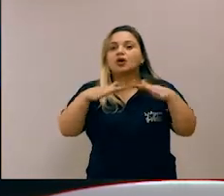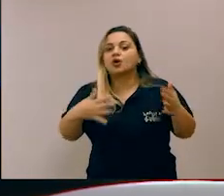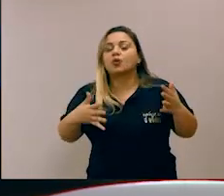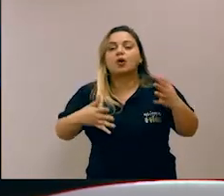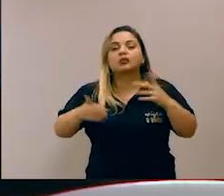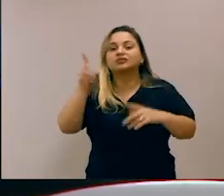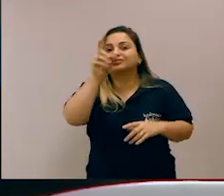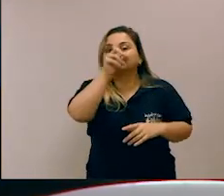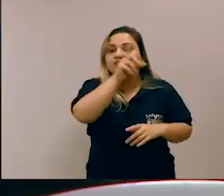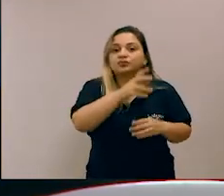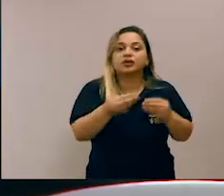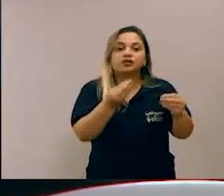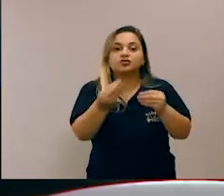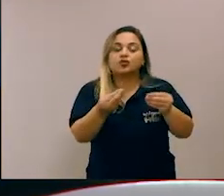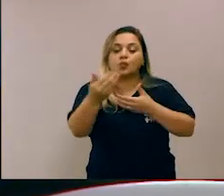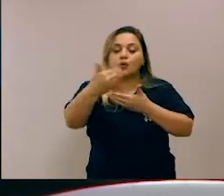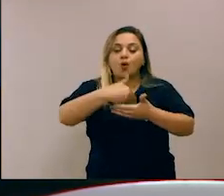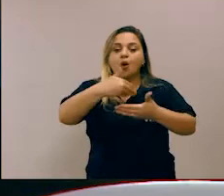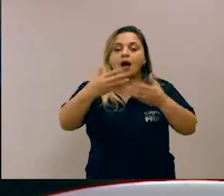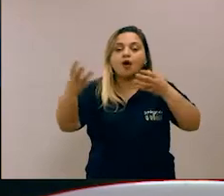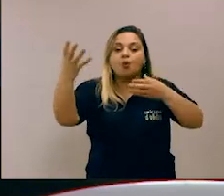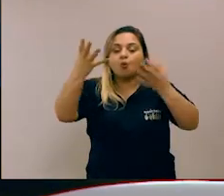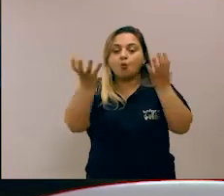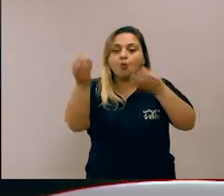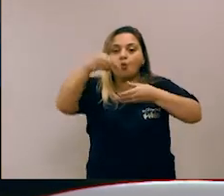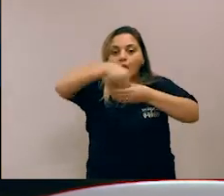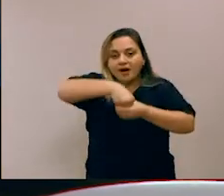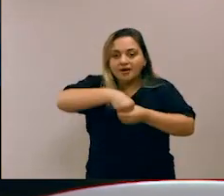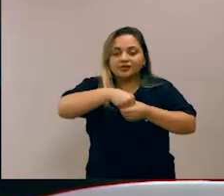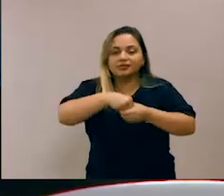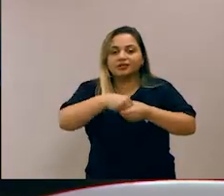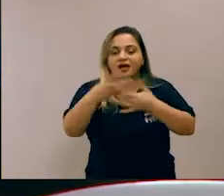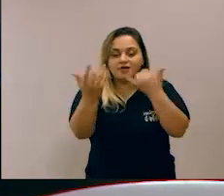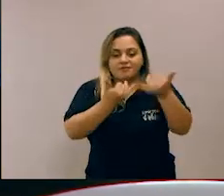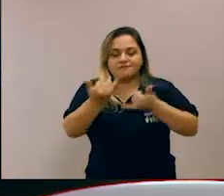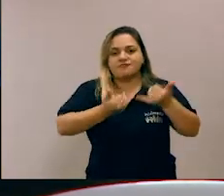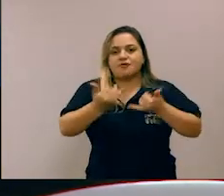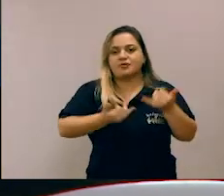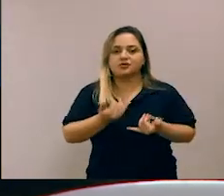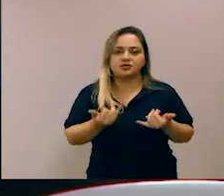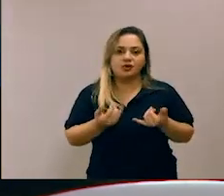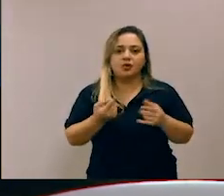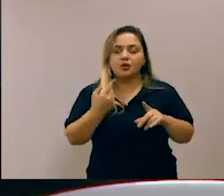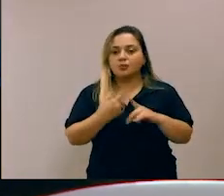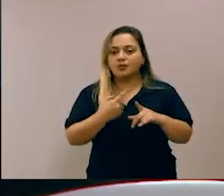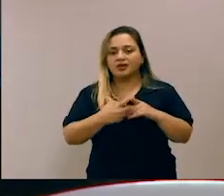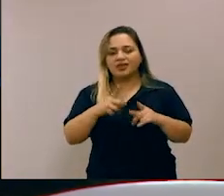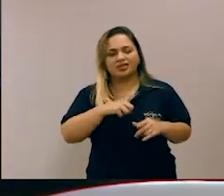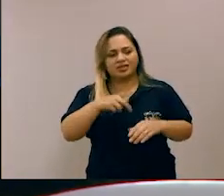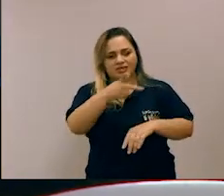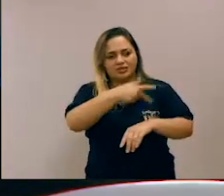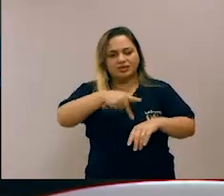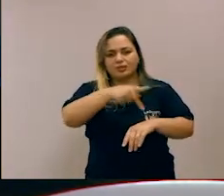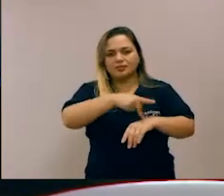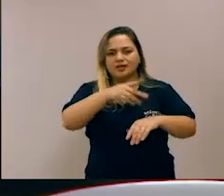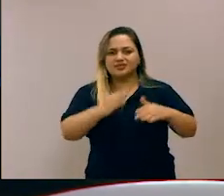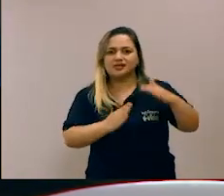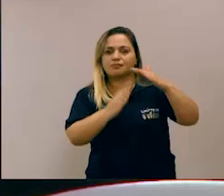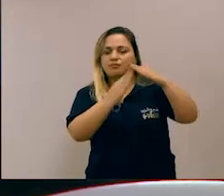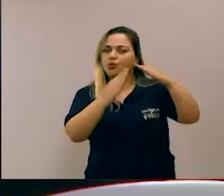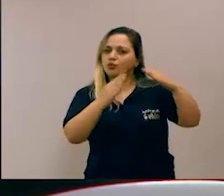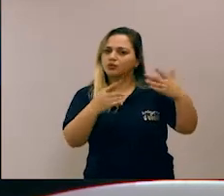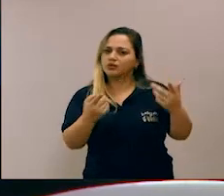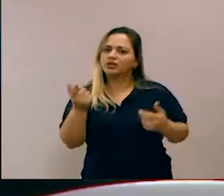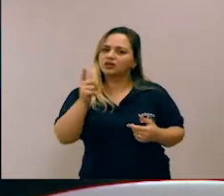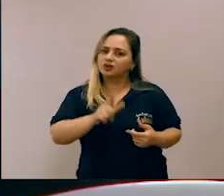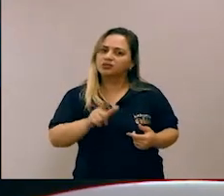the results that will be generated by this. And then countries that are in the